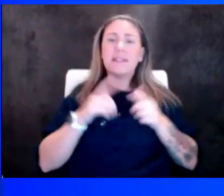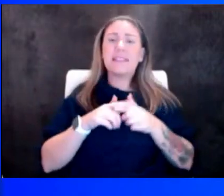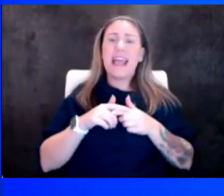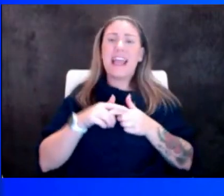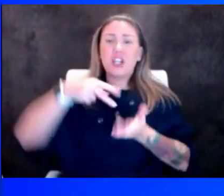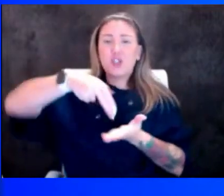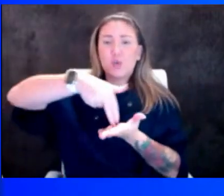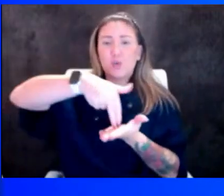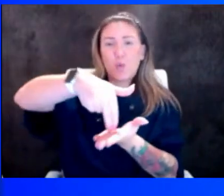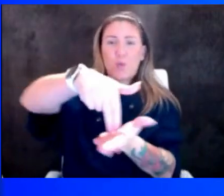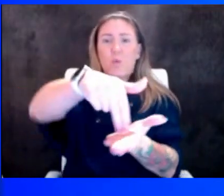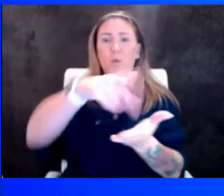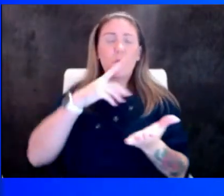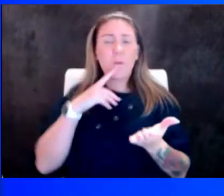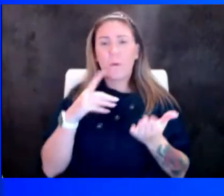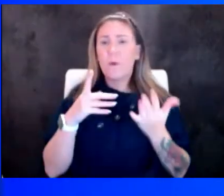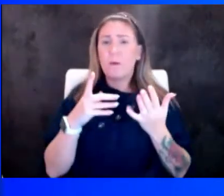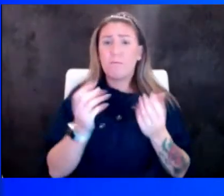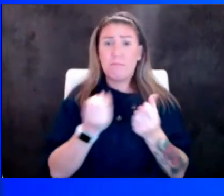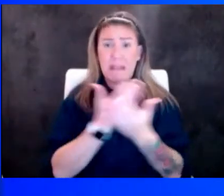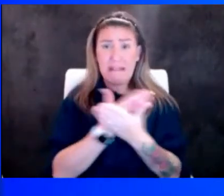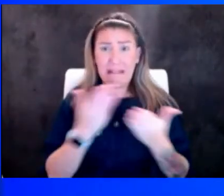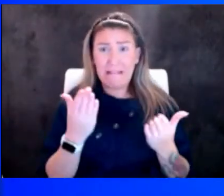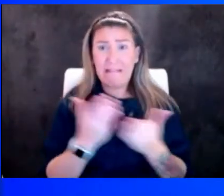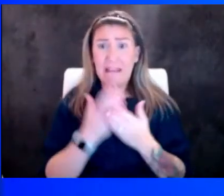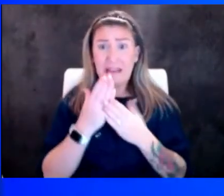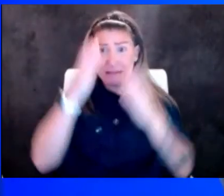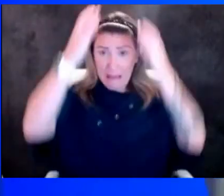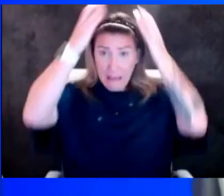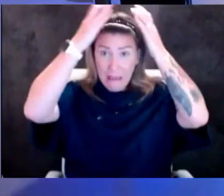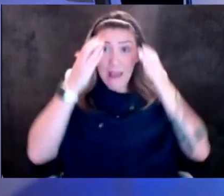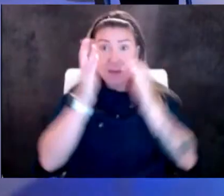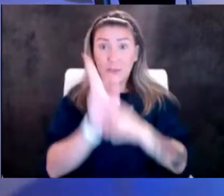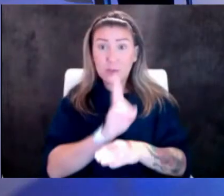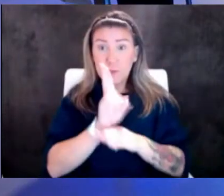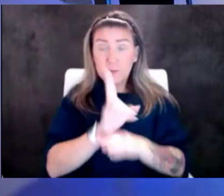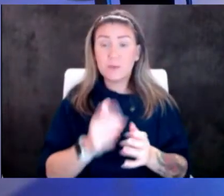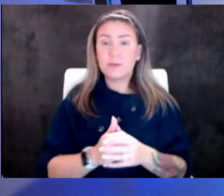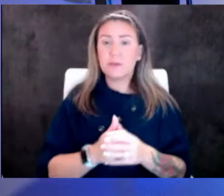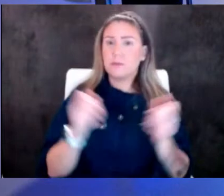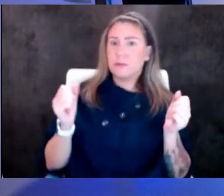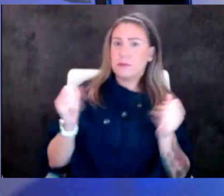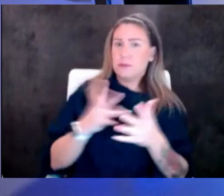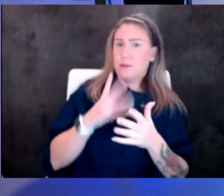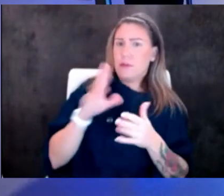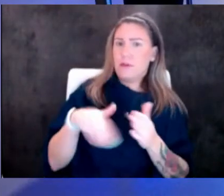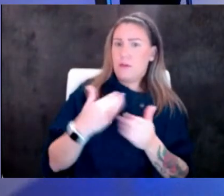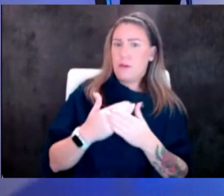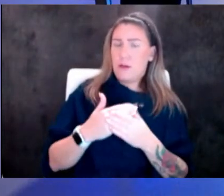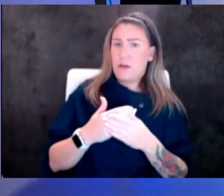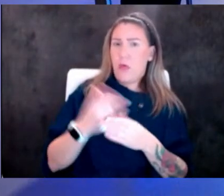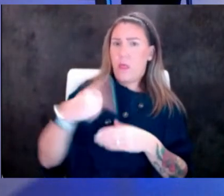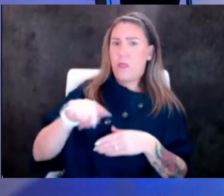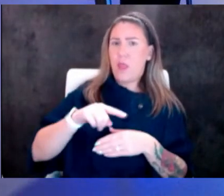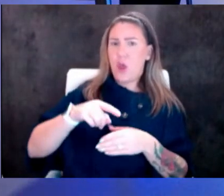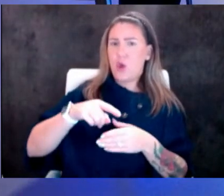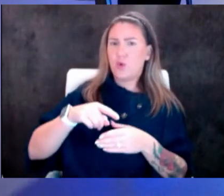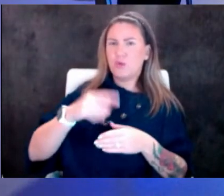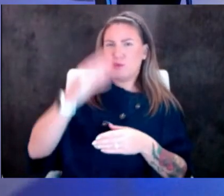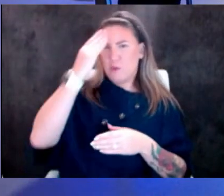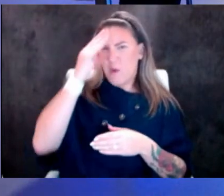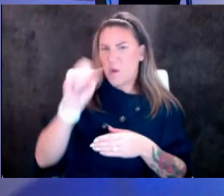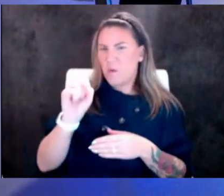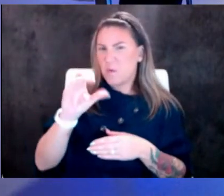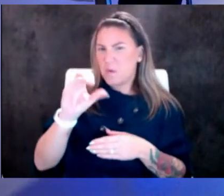things that helmets are really useful for. Okay, so it just scares me when I see these kids all riding those little scooters around that you do a thing,